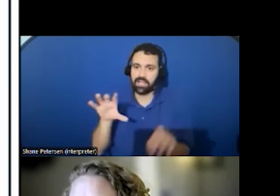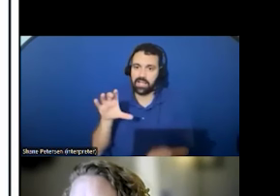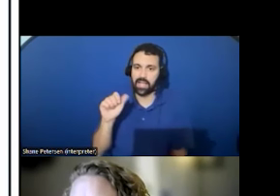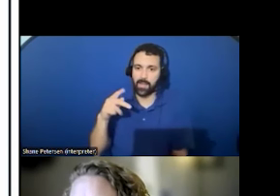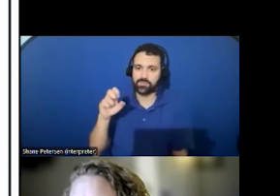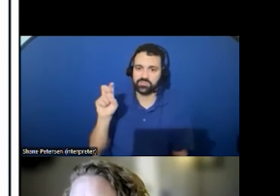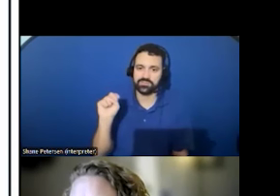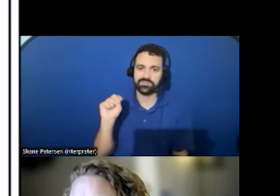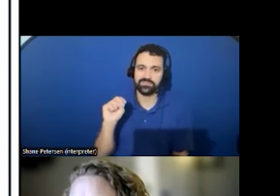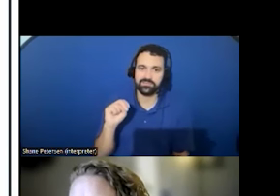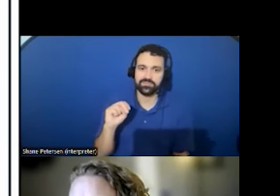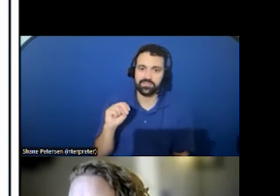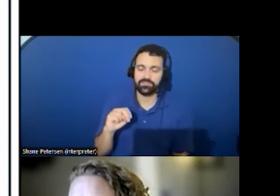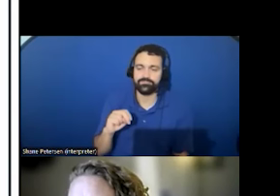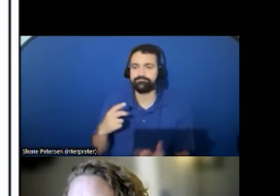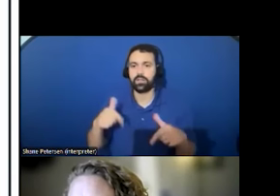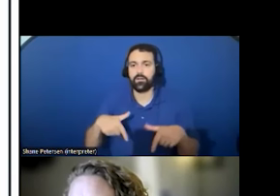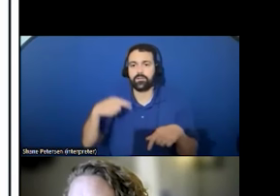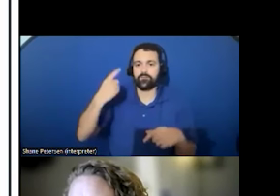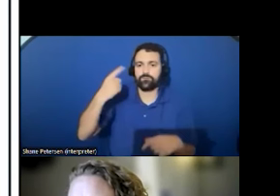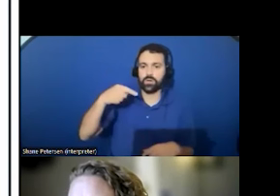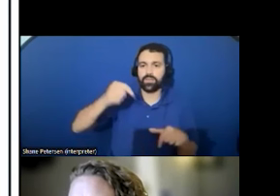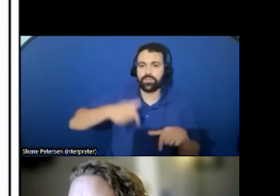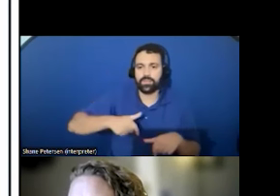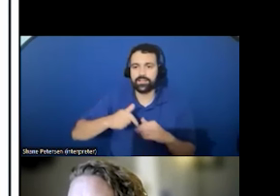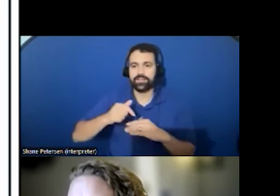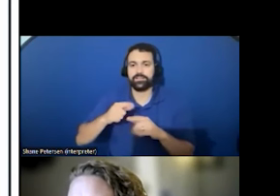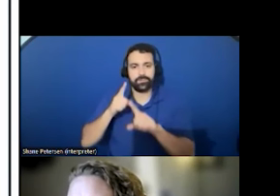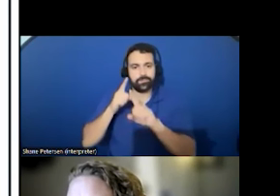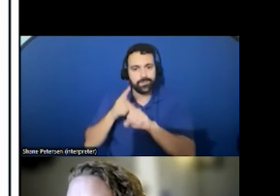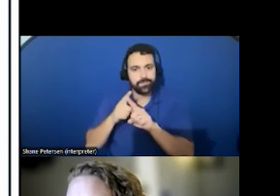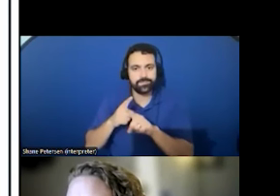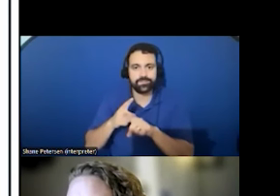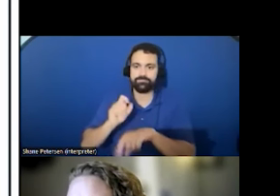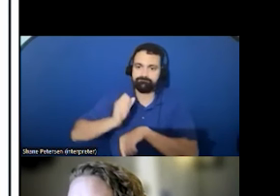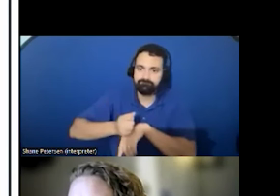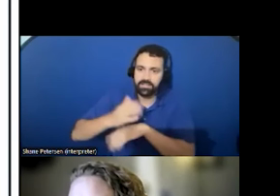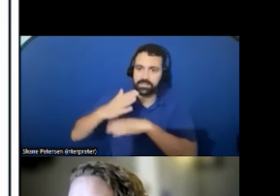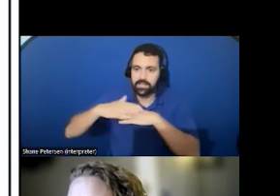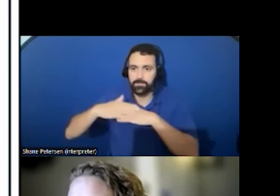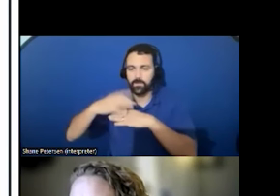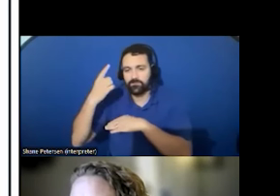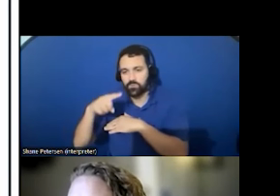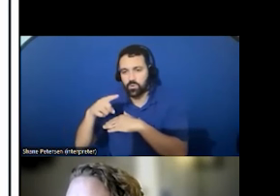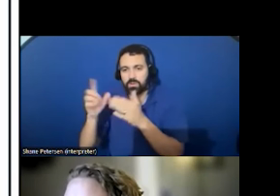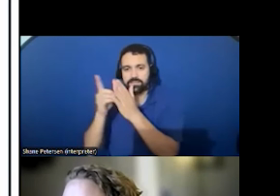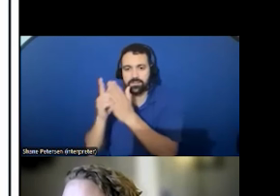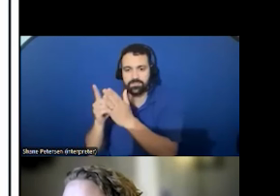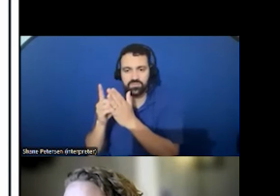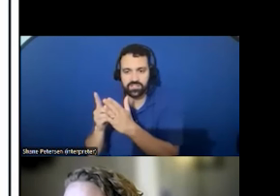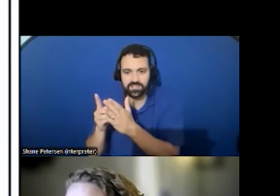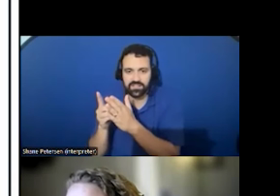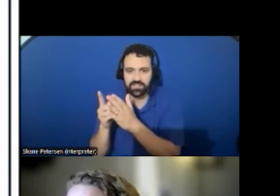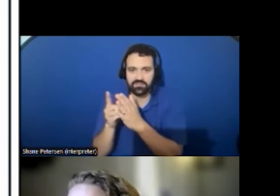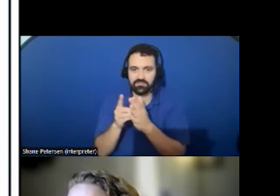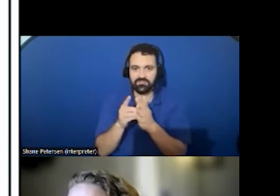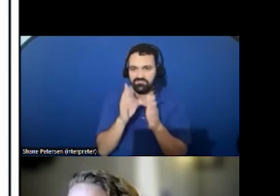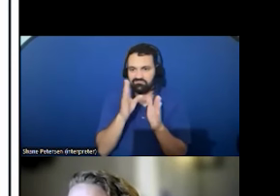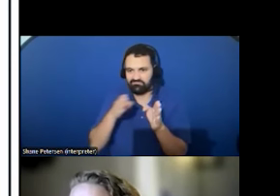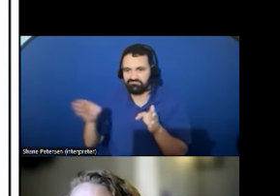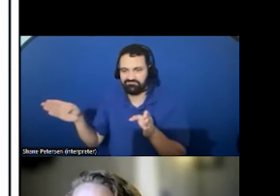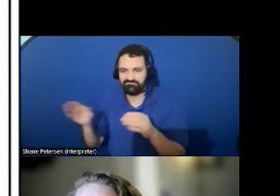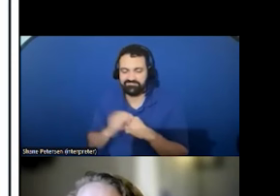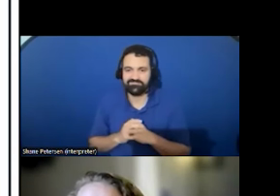For this purpose, fake table for demonstration purposes. Add